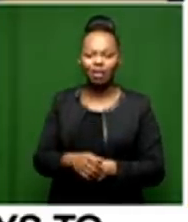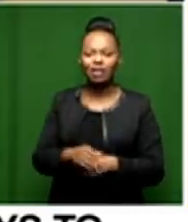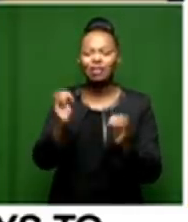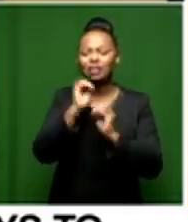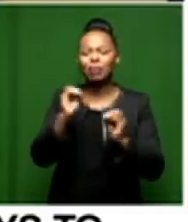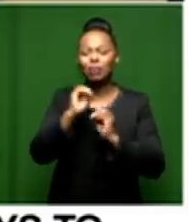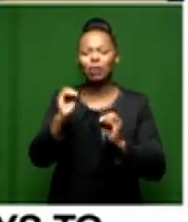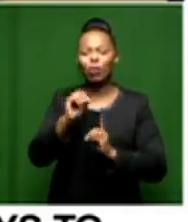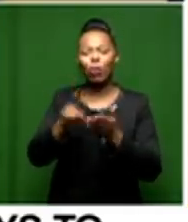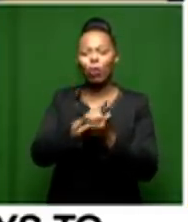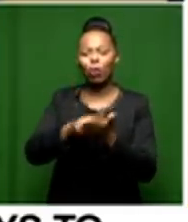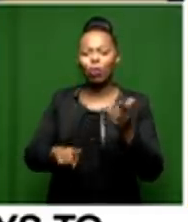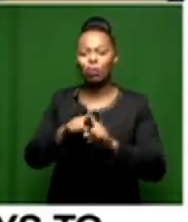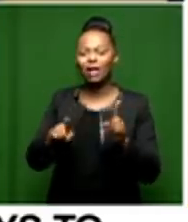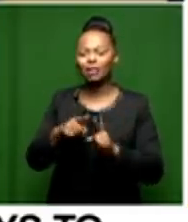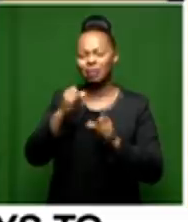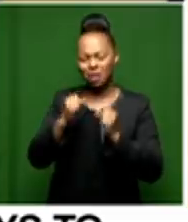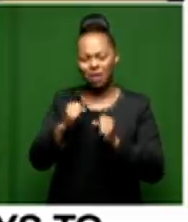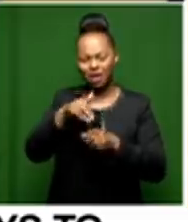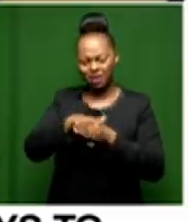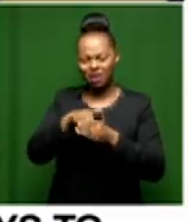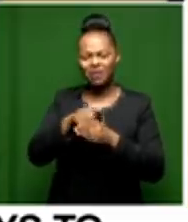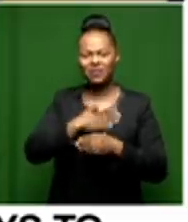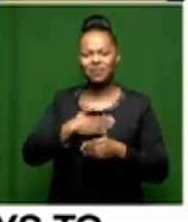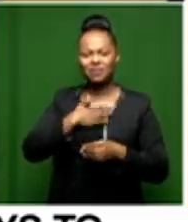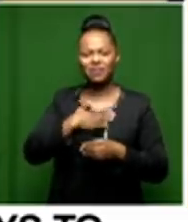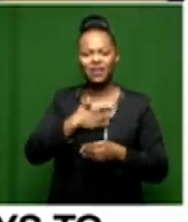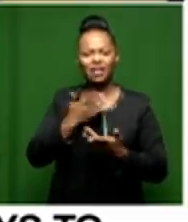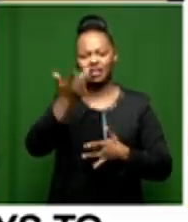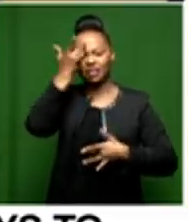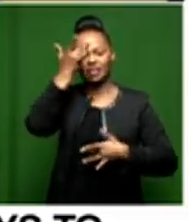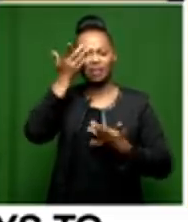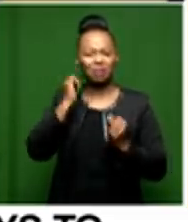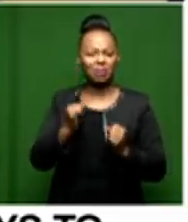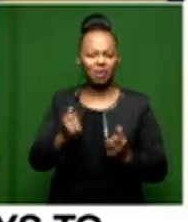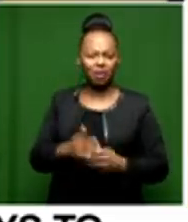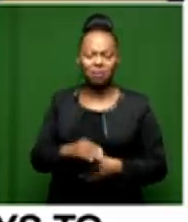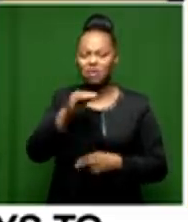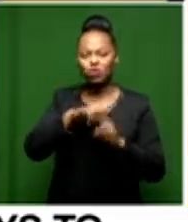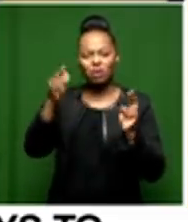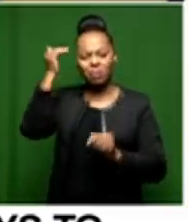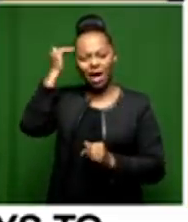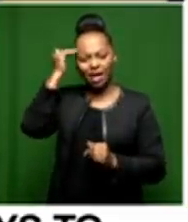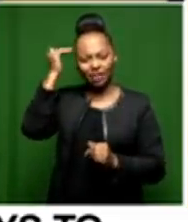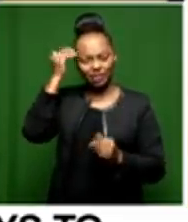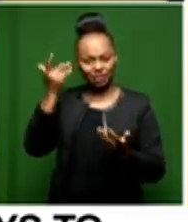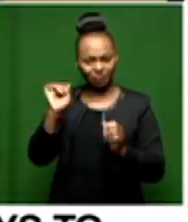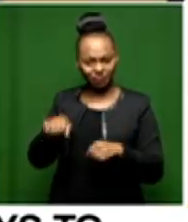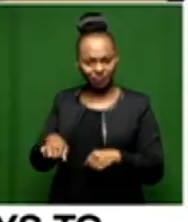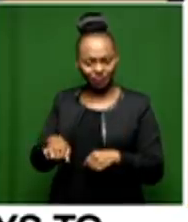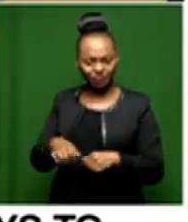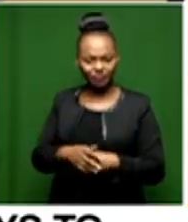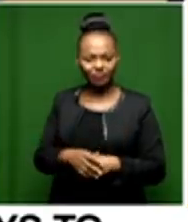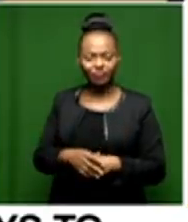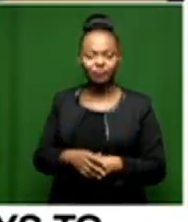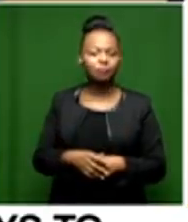you. And yet they're feeling these symptoms. So this is just, it's not in the mind, as what I'm gathering from what you're saying.